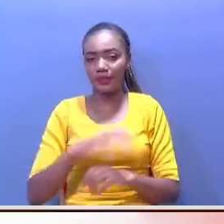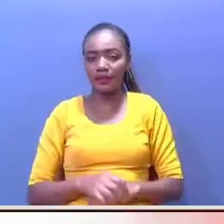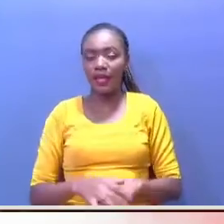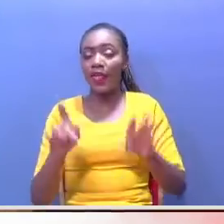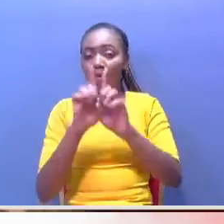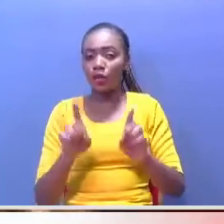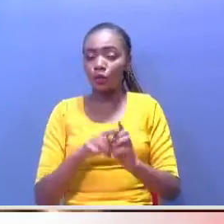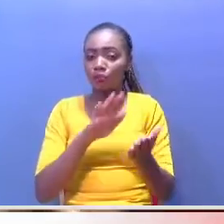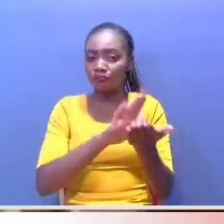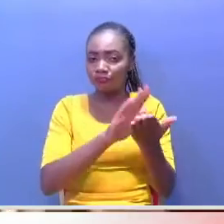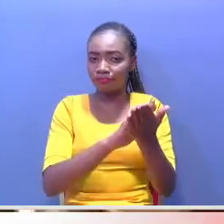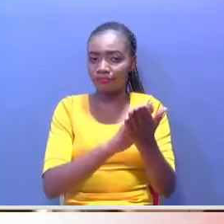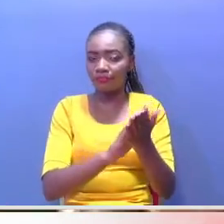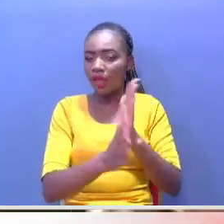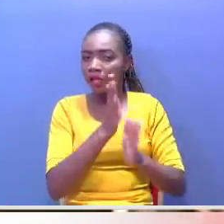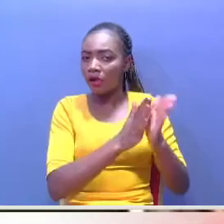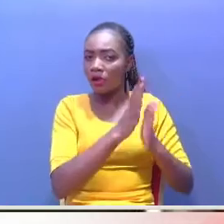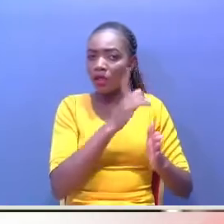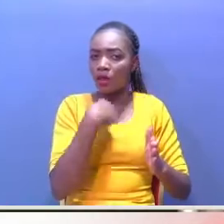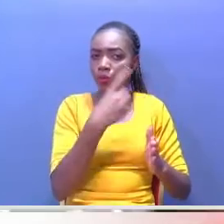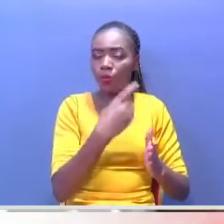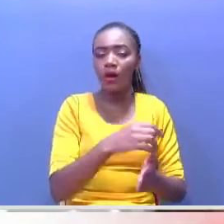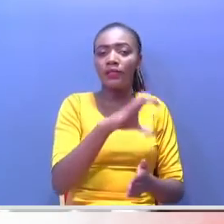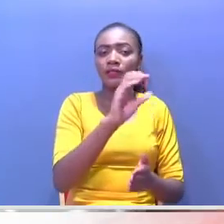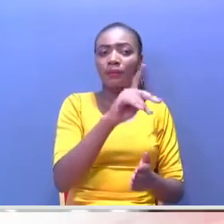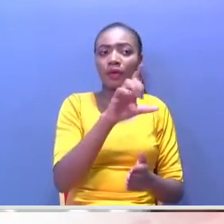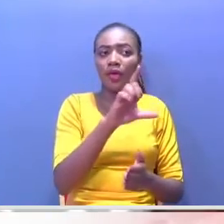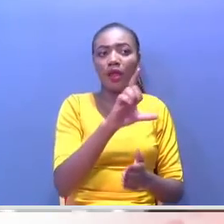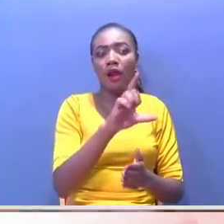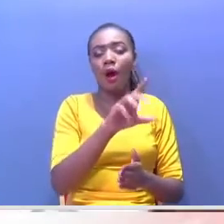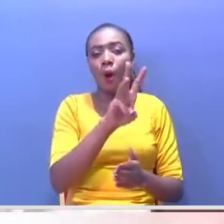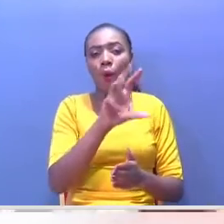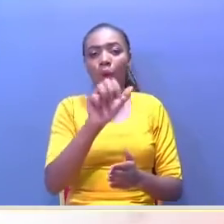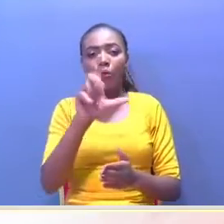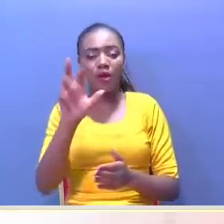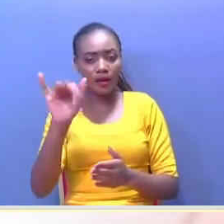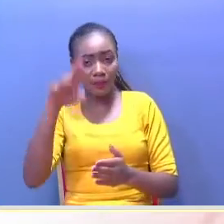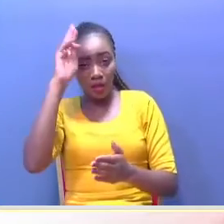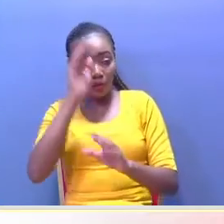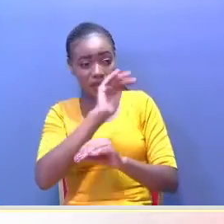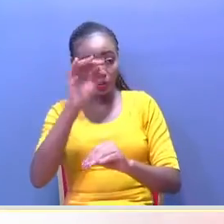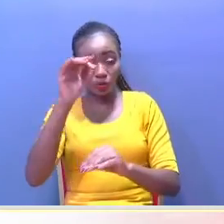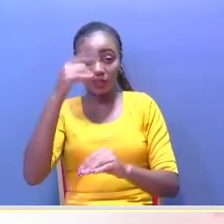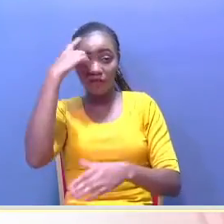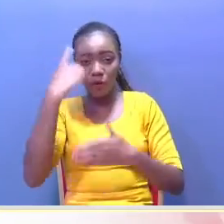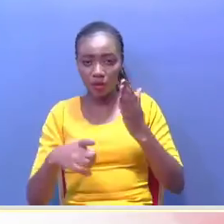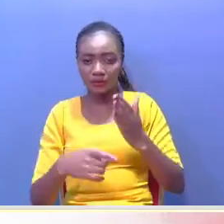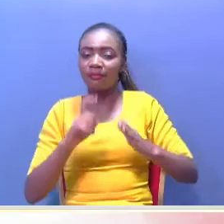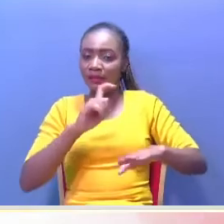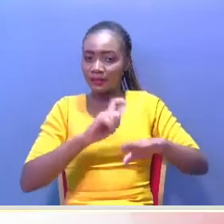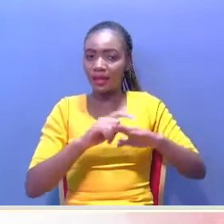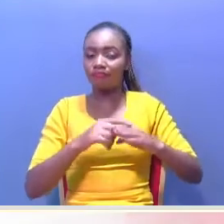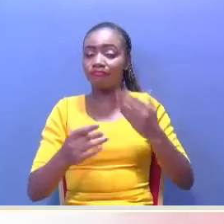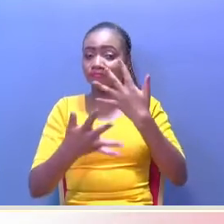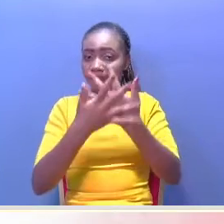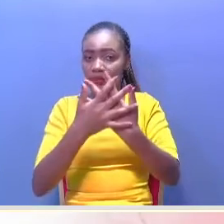In an application that was prepared by CP Elizabeth Dai Wawire, the police requested an order to hold the suspects